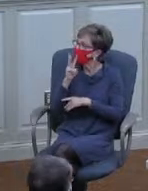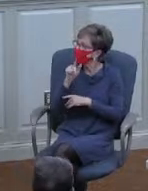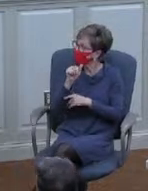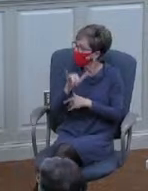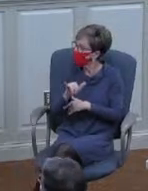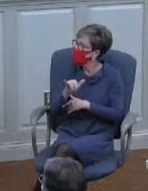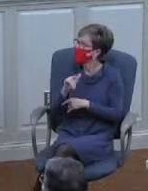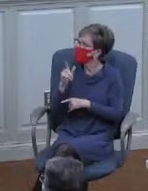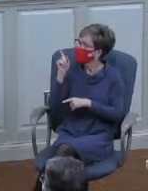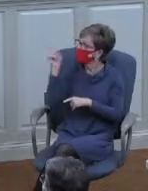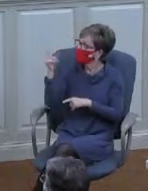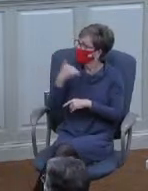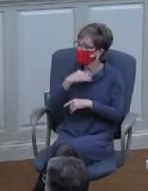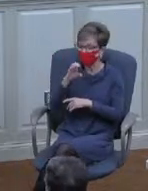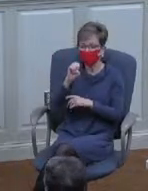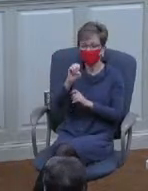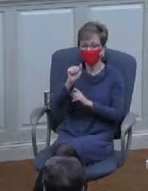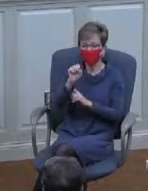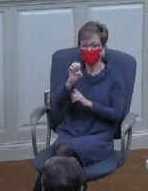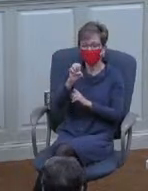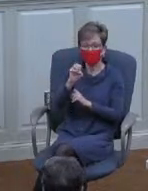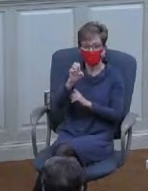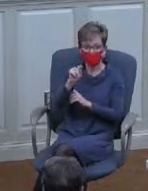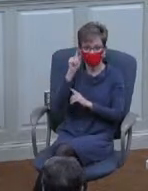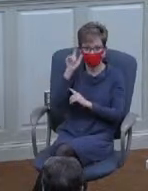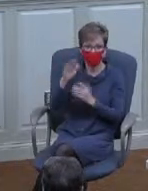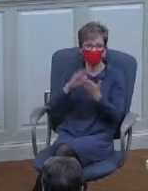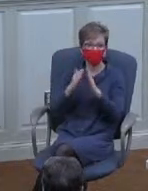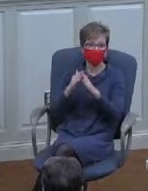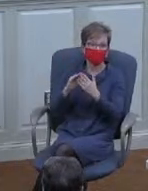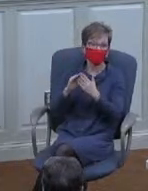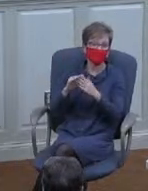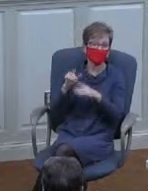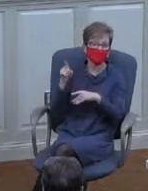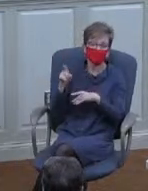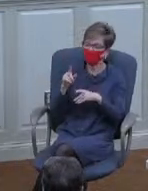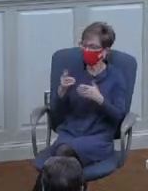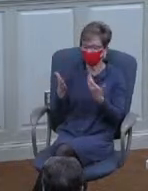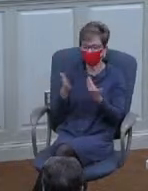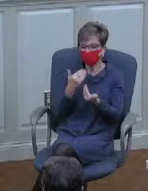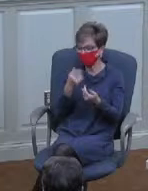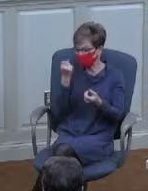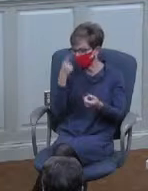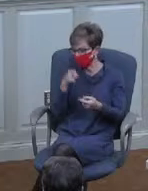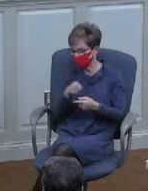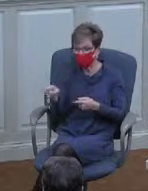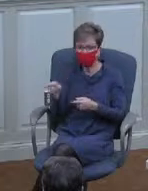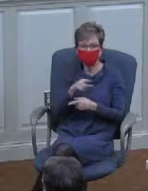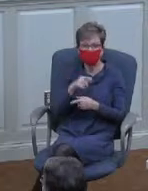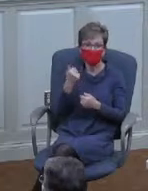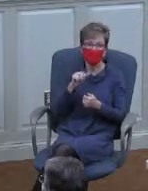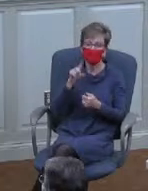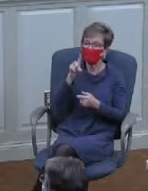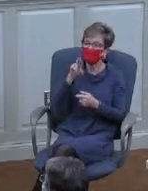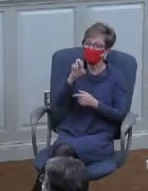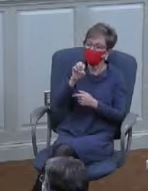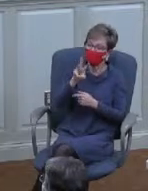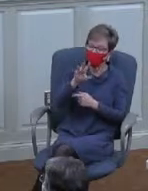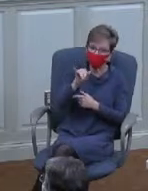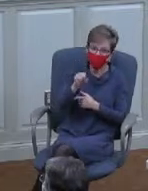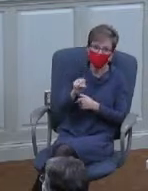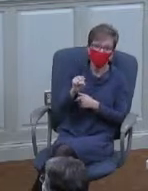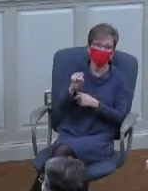secure some easements, the city did, but it's pretty straightforward. Any driveways and impacts to the property